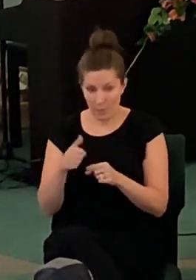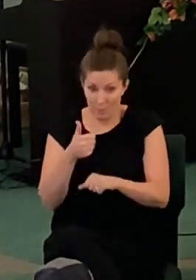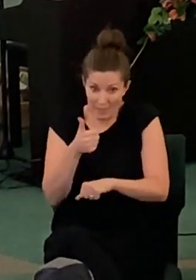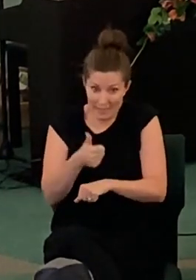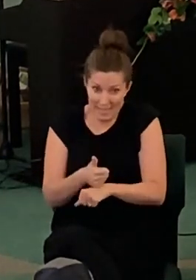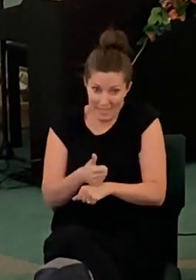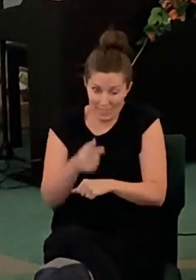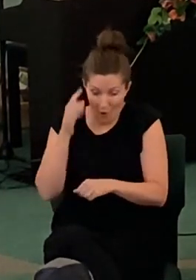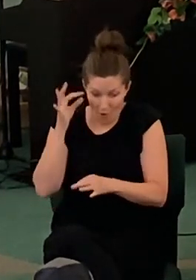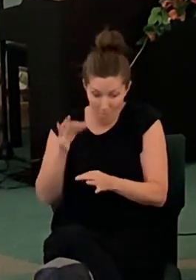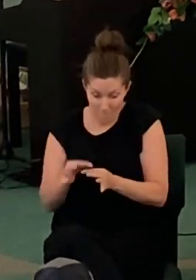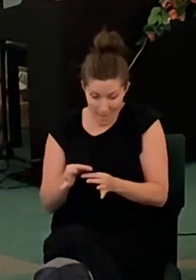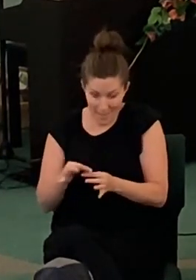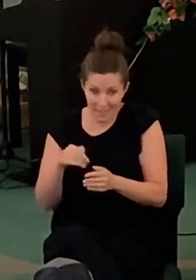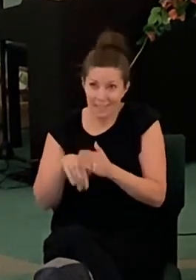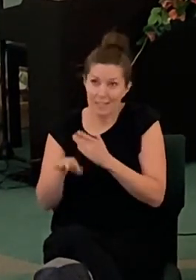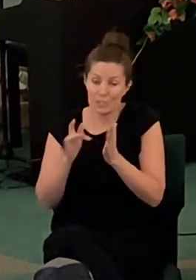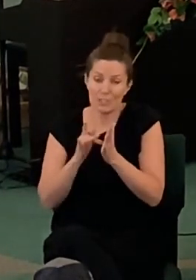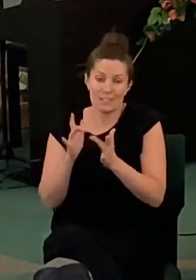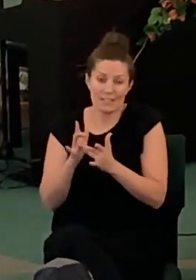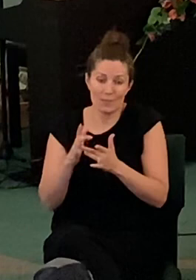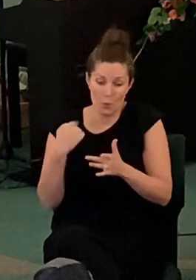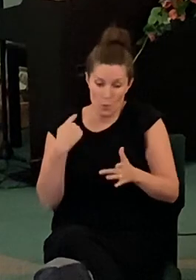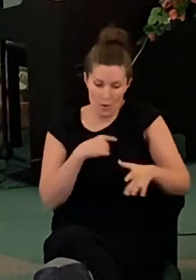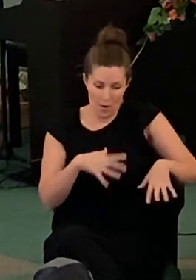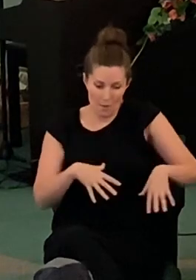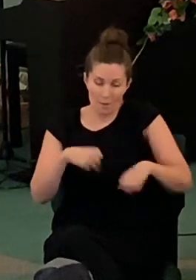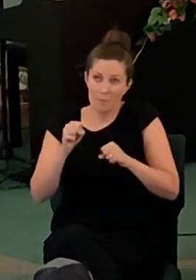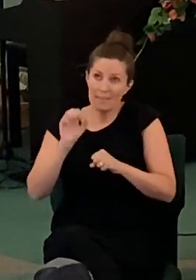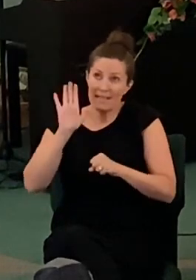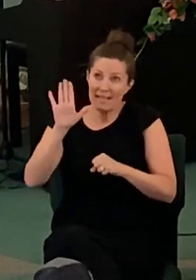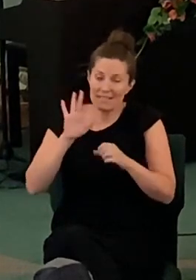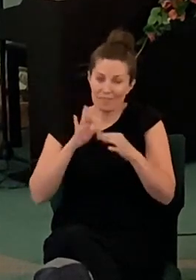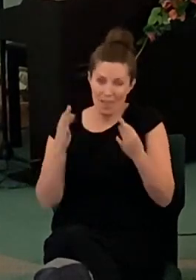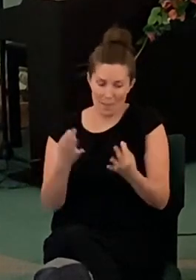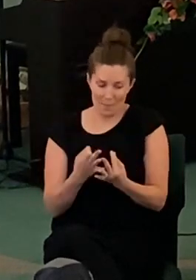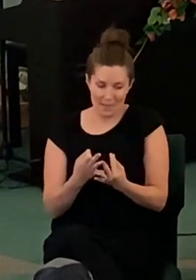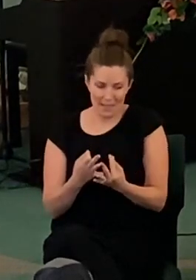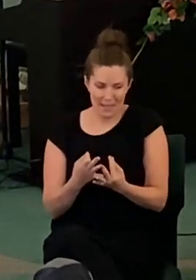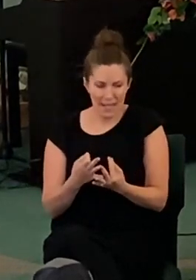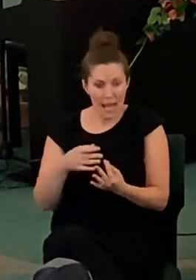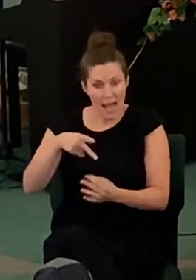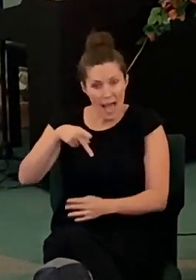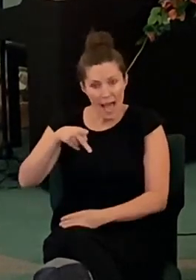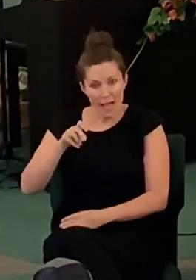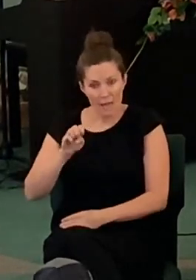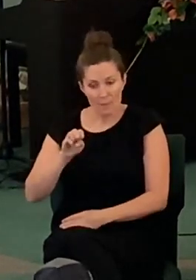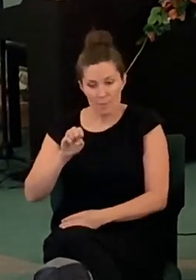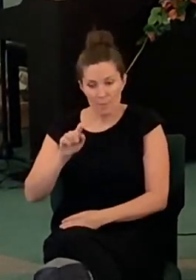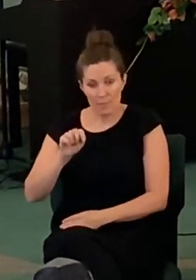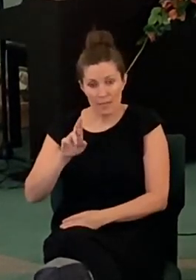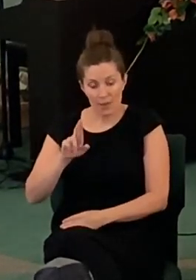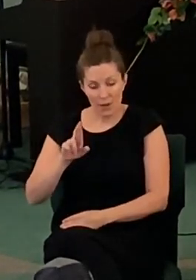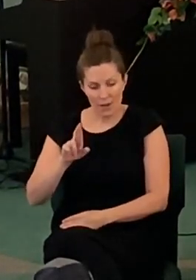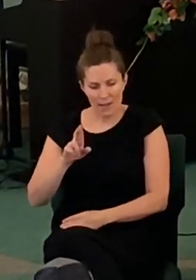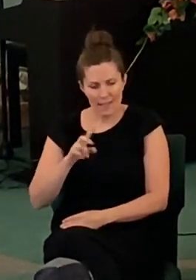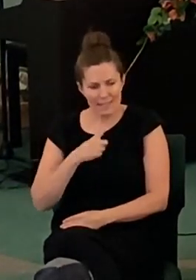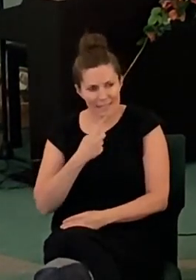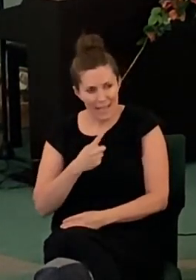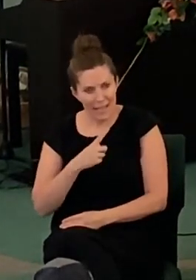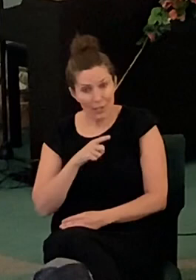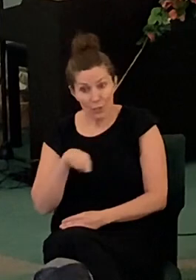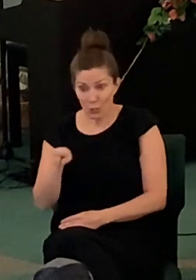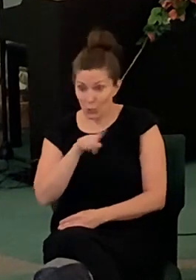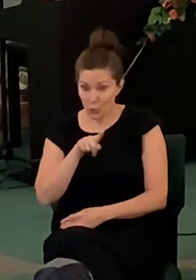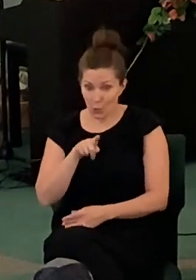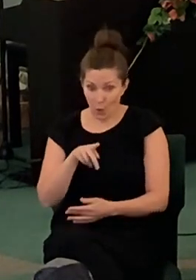get adopted into his family. And Peter is telling them that you're part of God's family and this is your